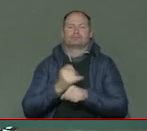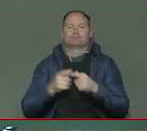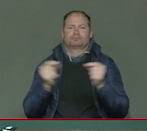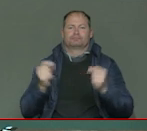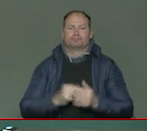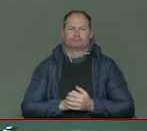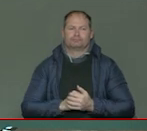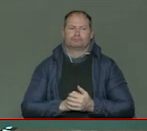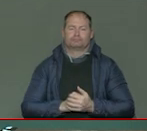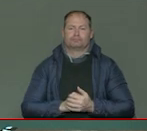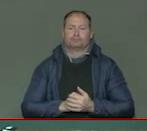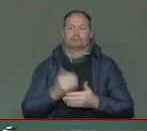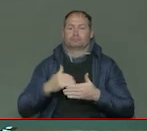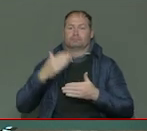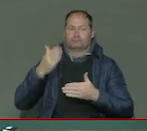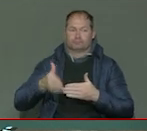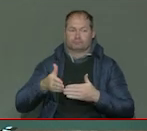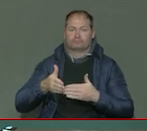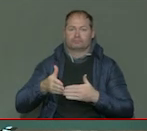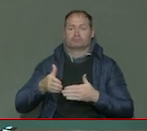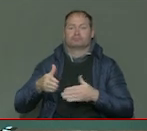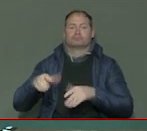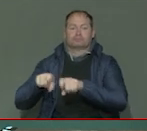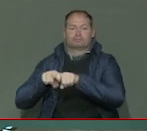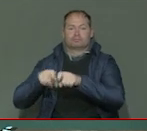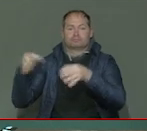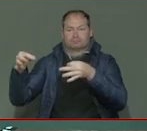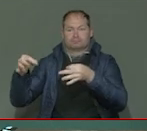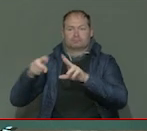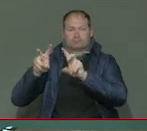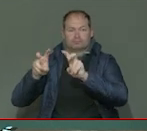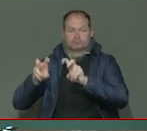after that, we will work through that paper. We will work through that paper, the two